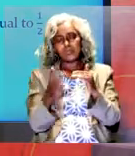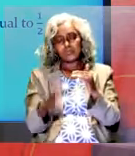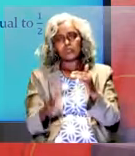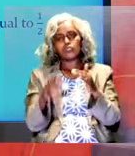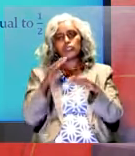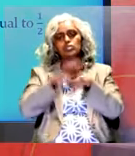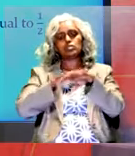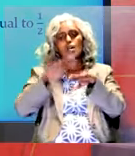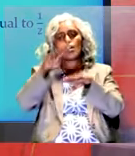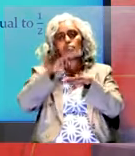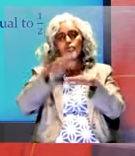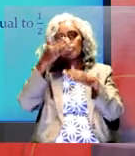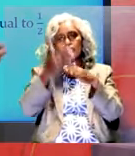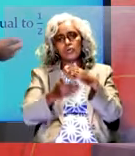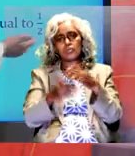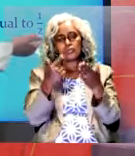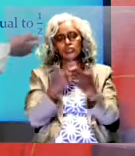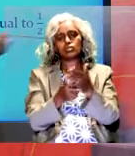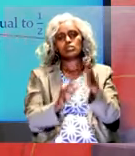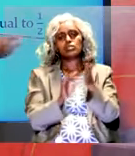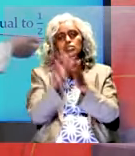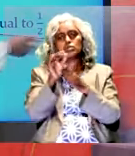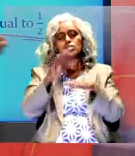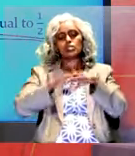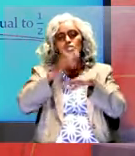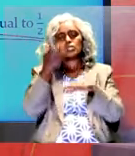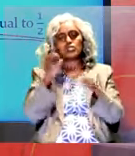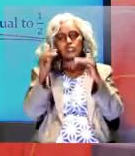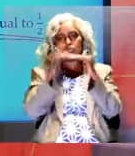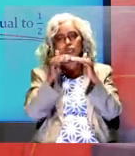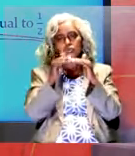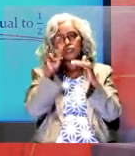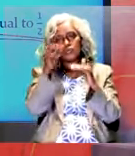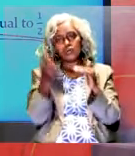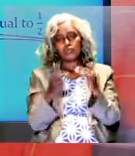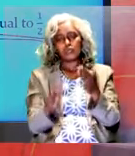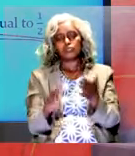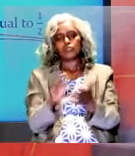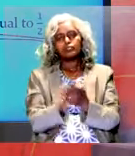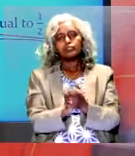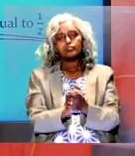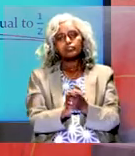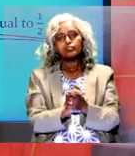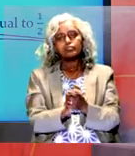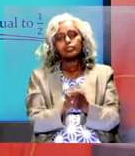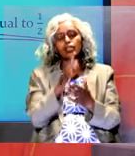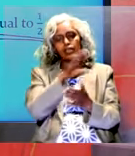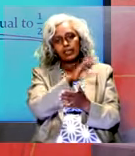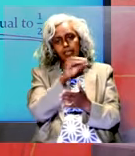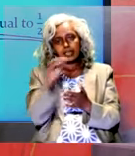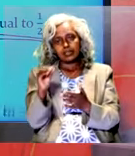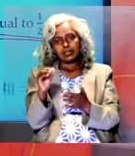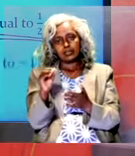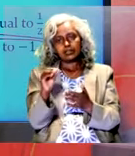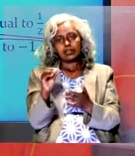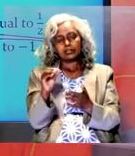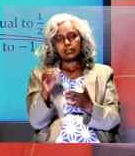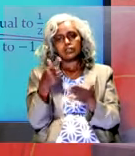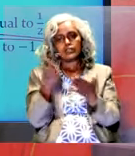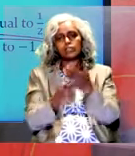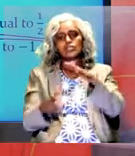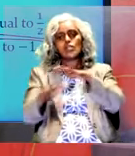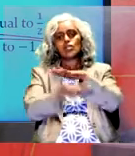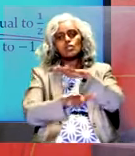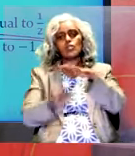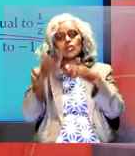upper bounds are numbers which are greater than or equal to 1 over 2. And its